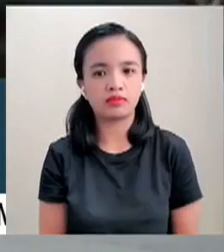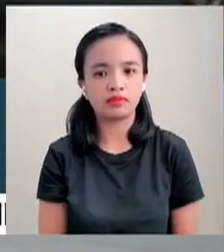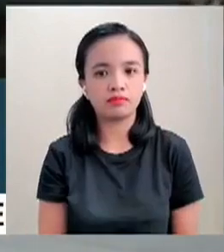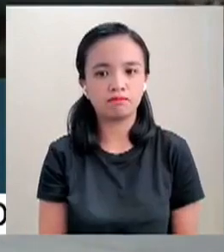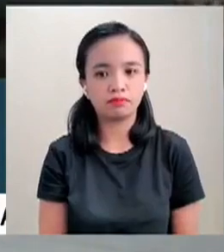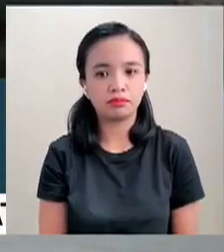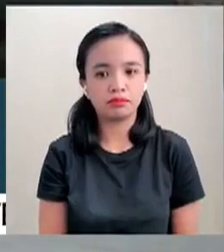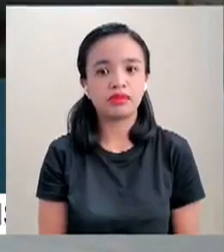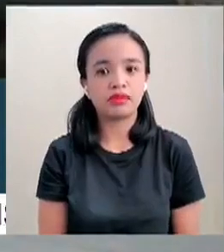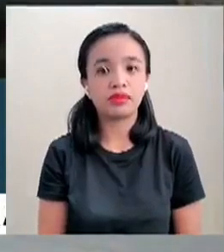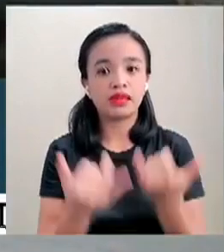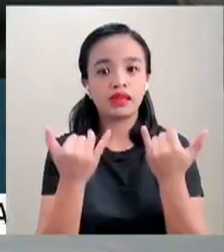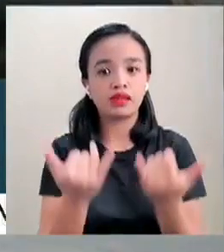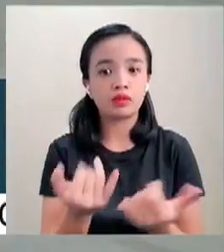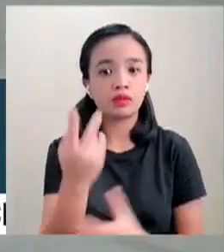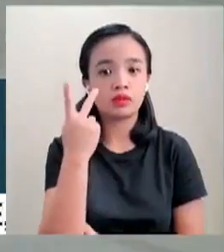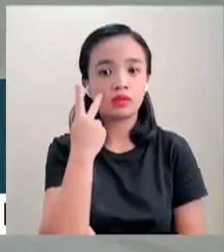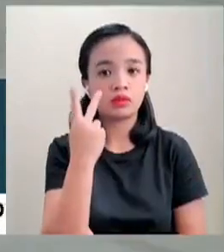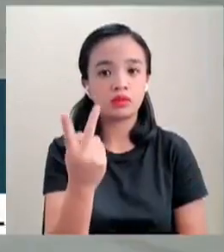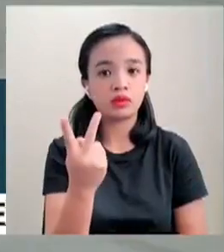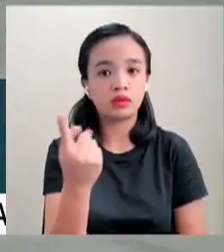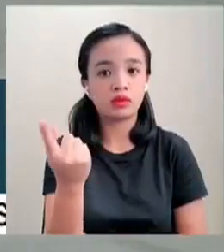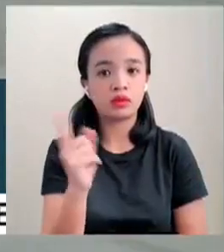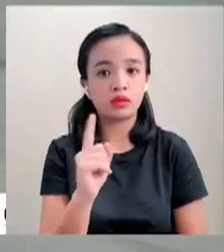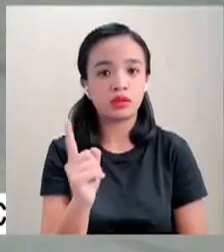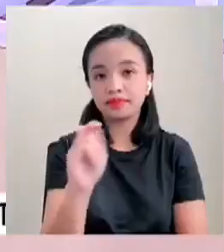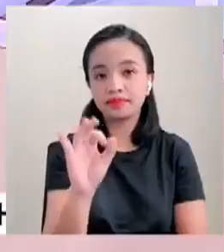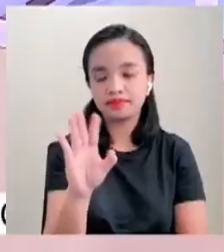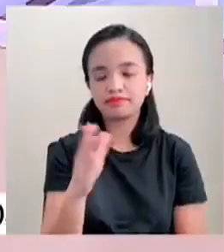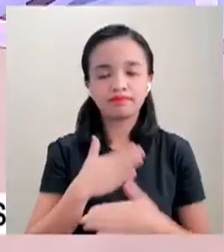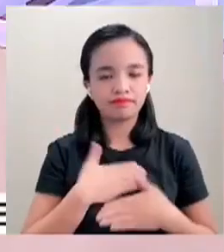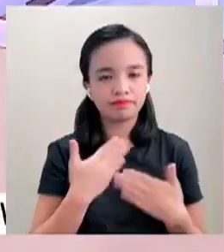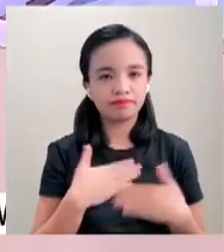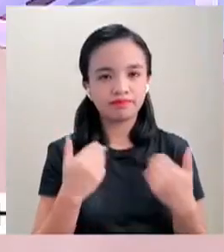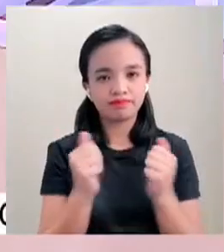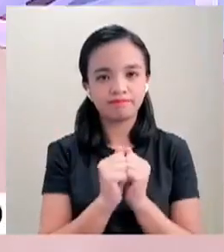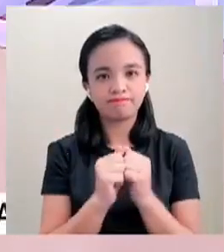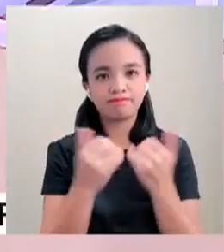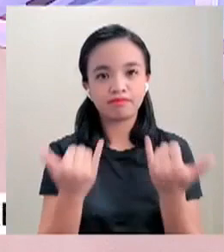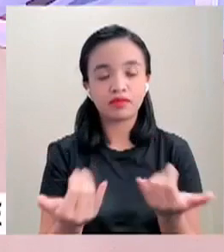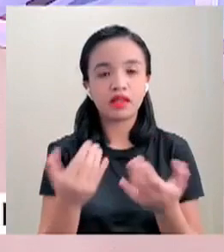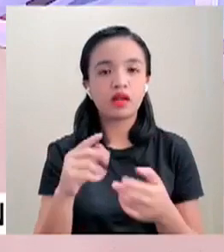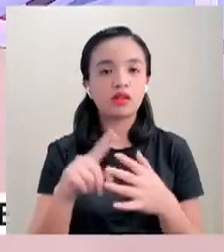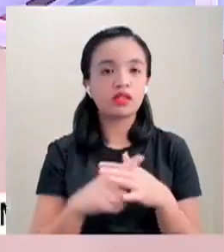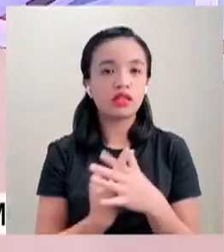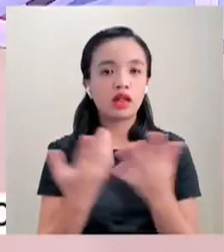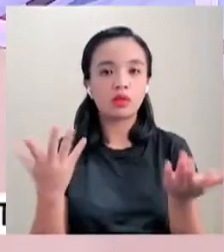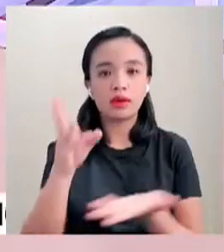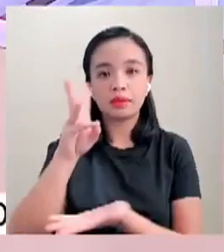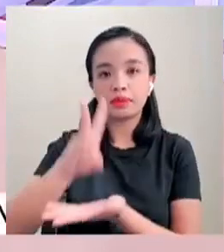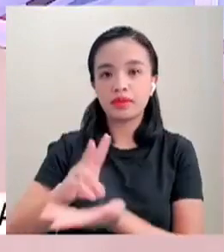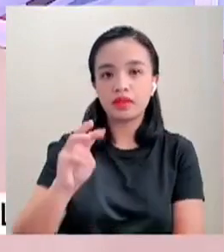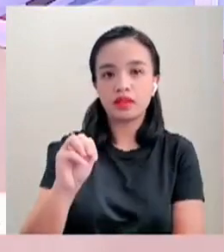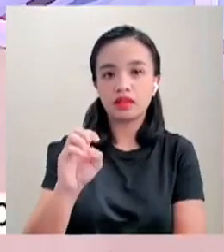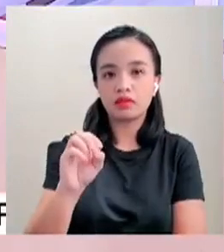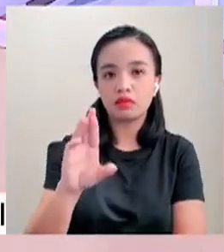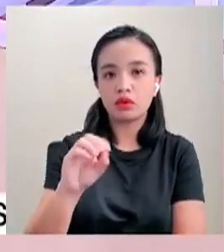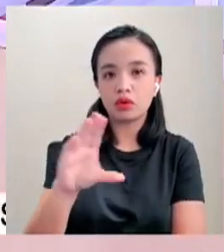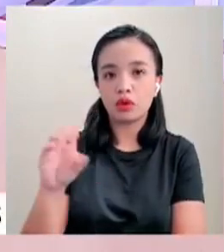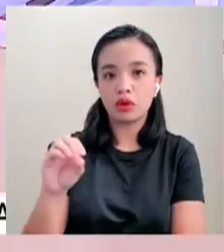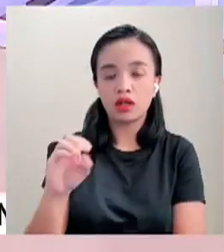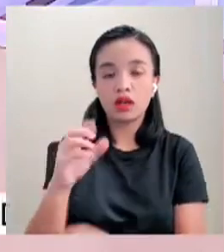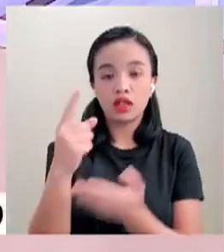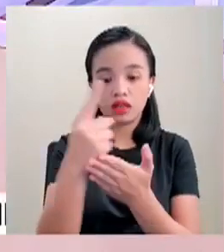are now headed to Marrakech to provide assistance. In Morocco, where the death toll from last week's massive quake has